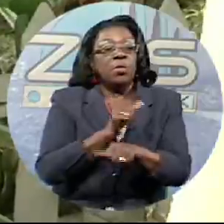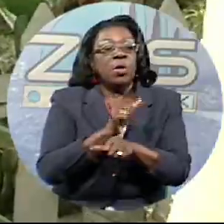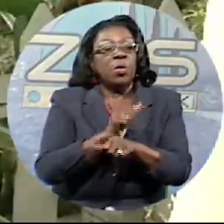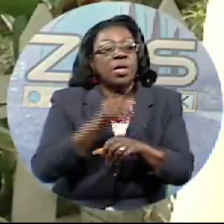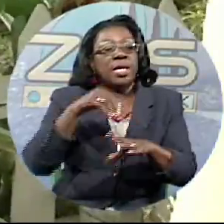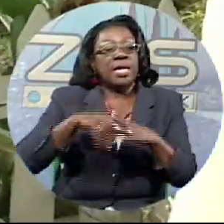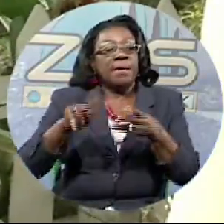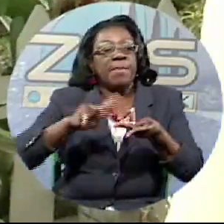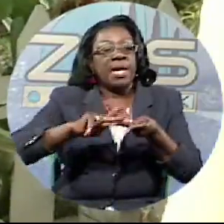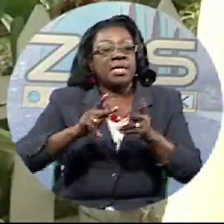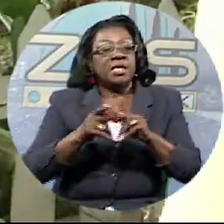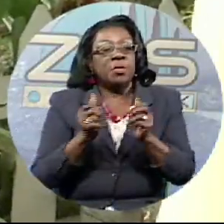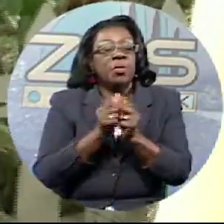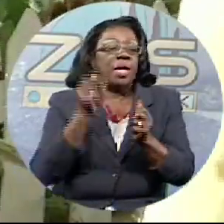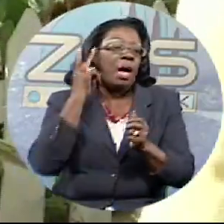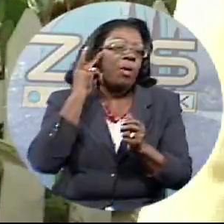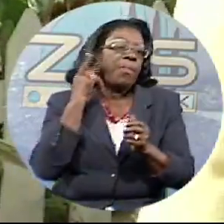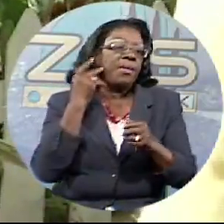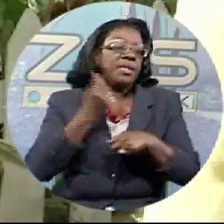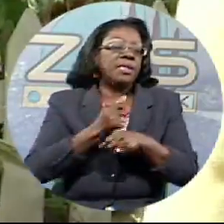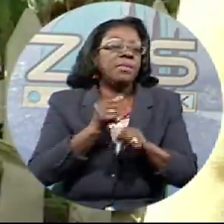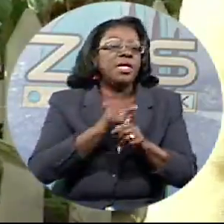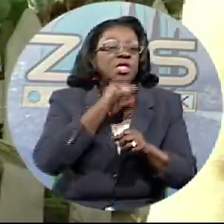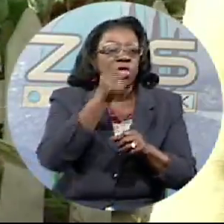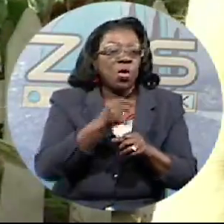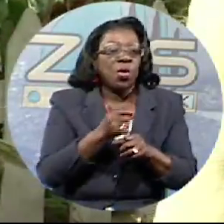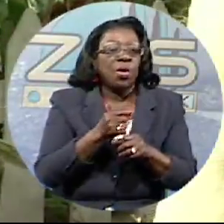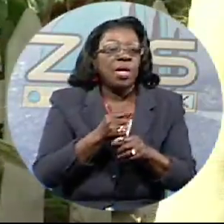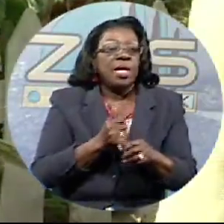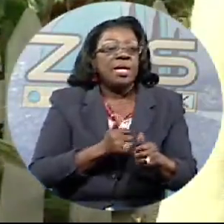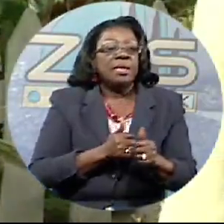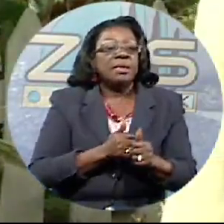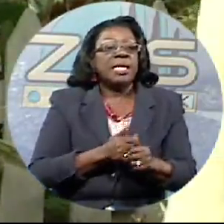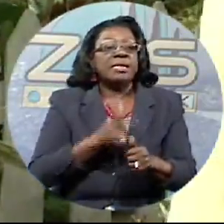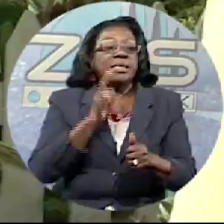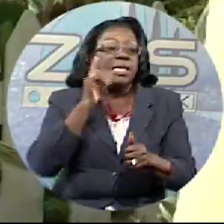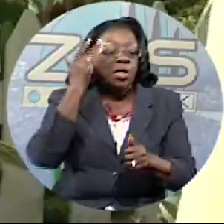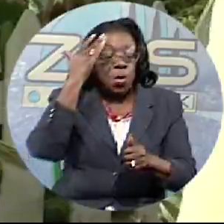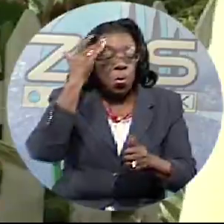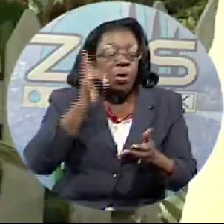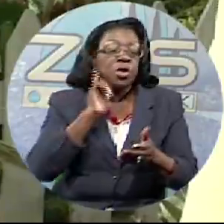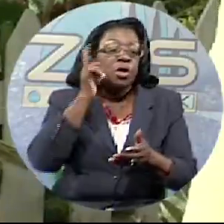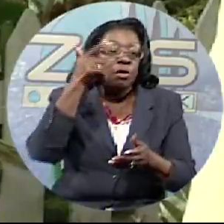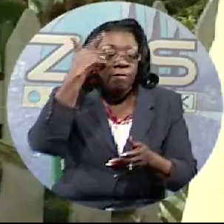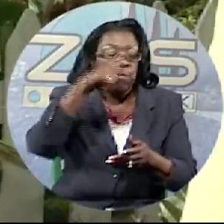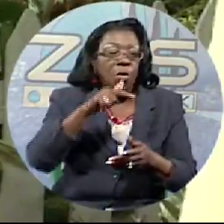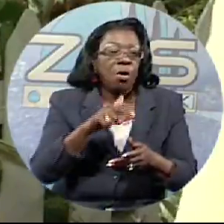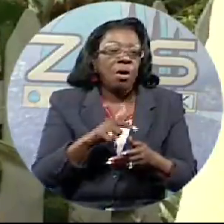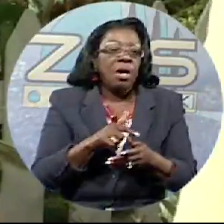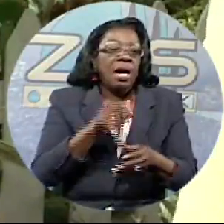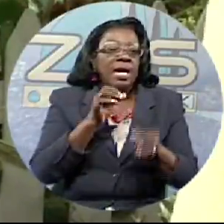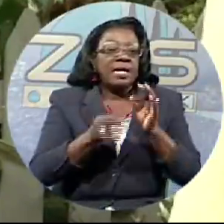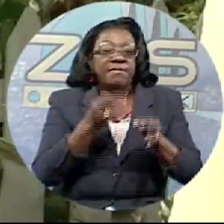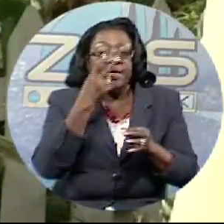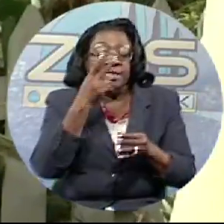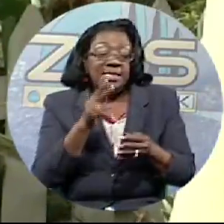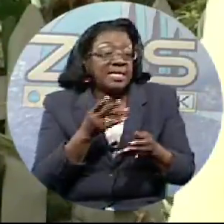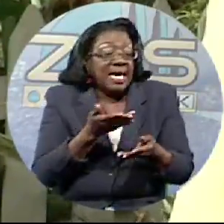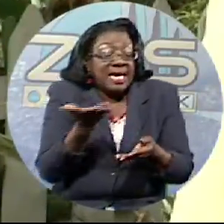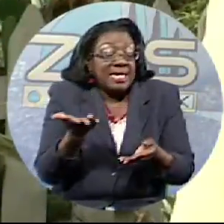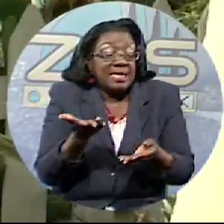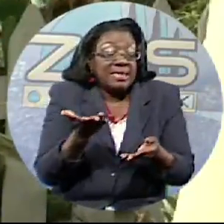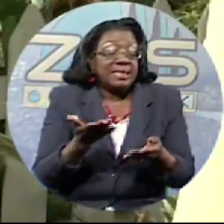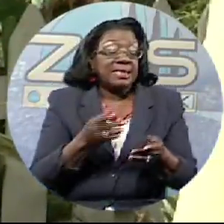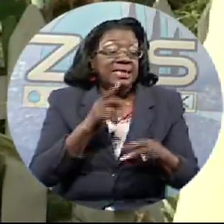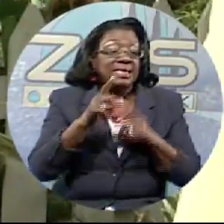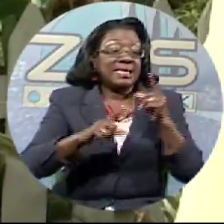in partnership with our parents to ensure that they look for the telltale signs so that they can also take their kids to the clinic to have them